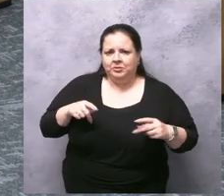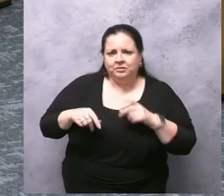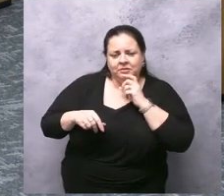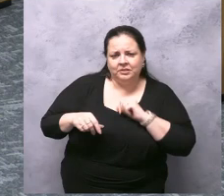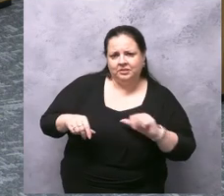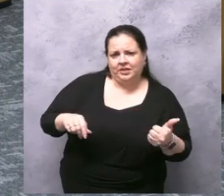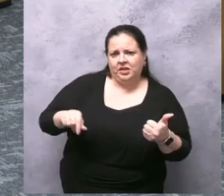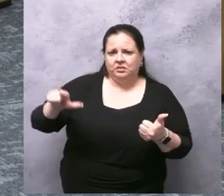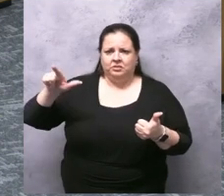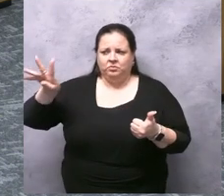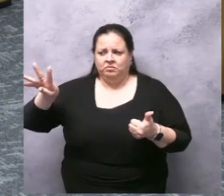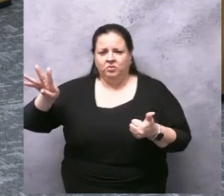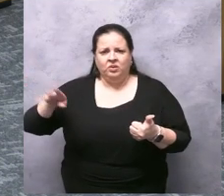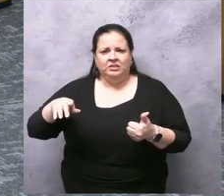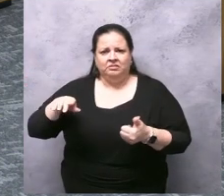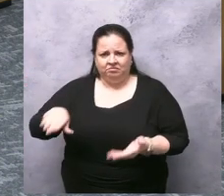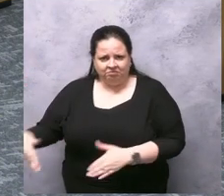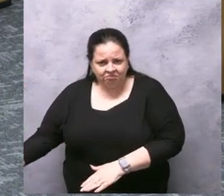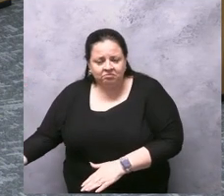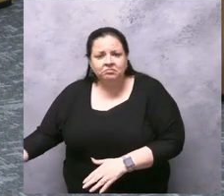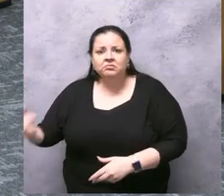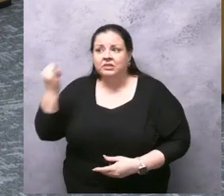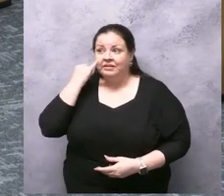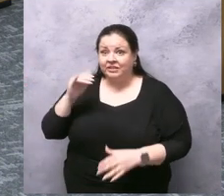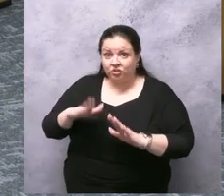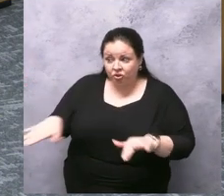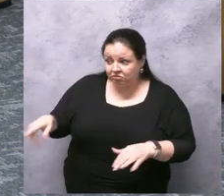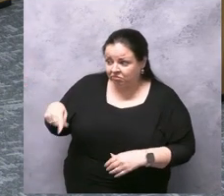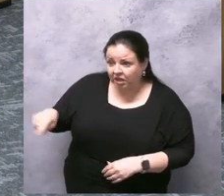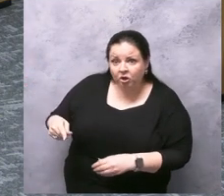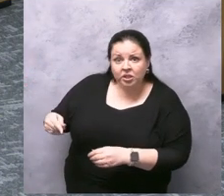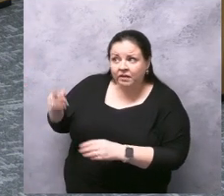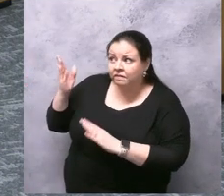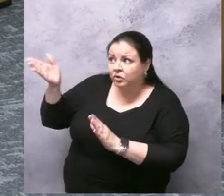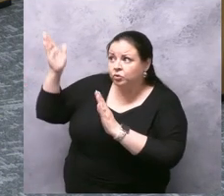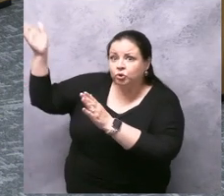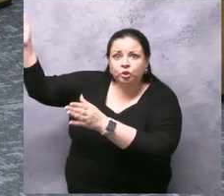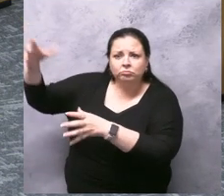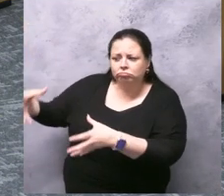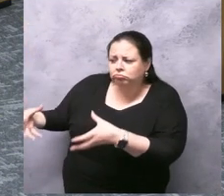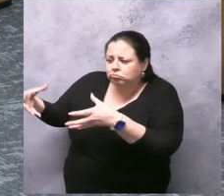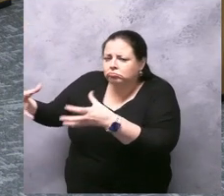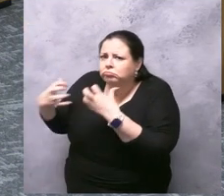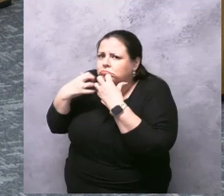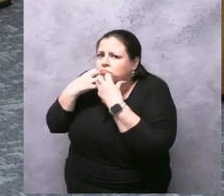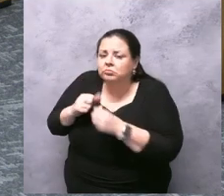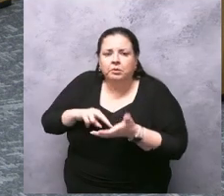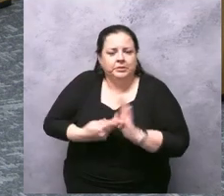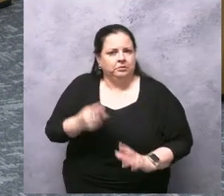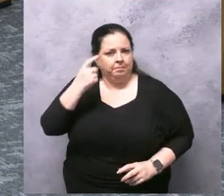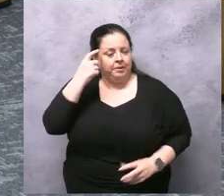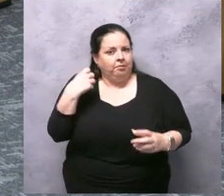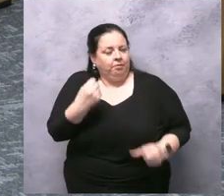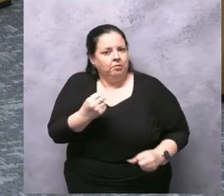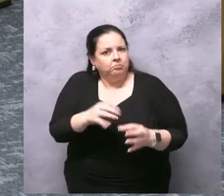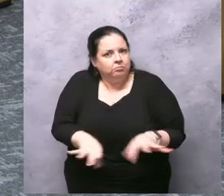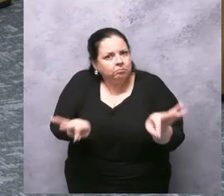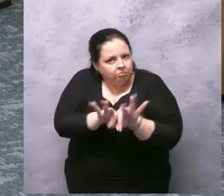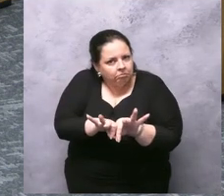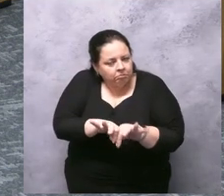24. If the children are our future, then it can't be stressed enough how important mental health education is for this age